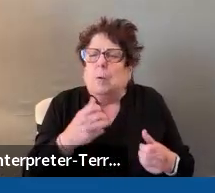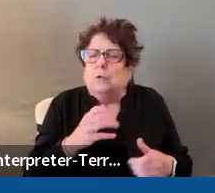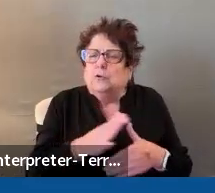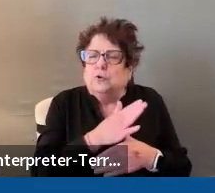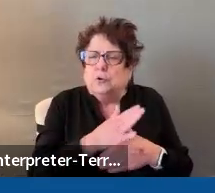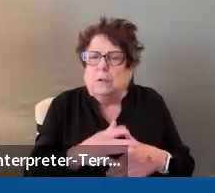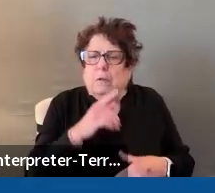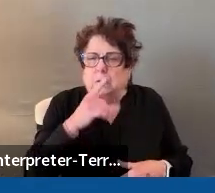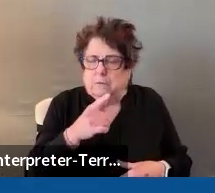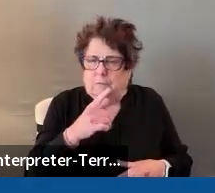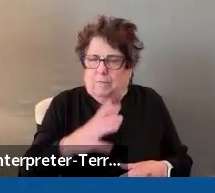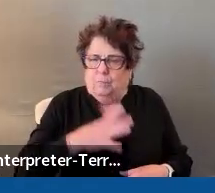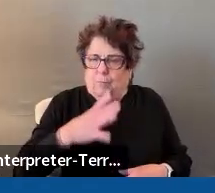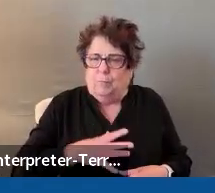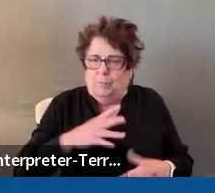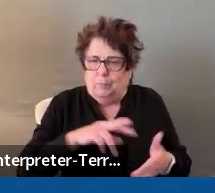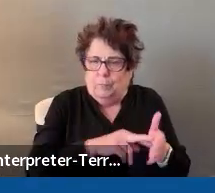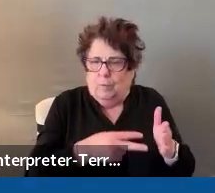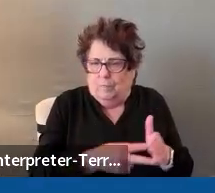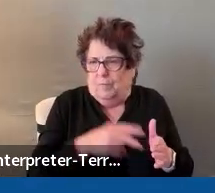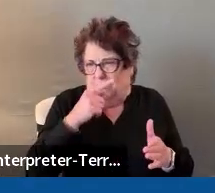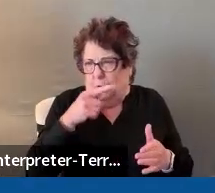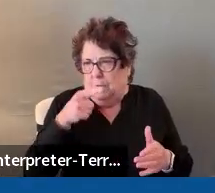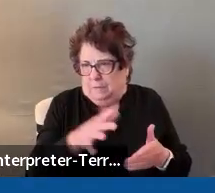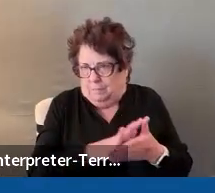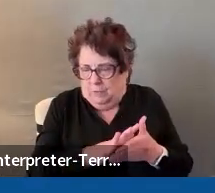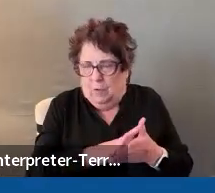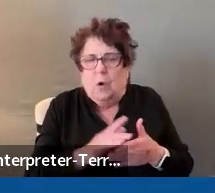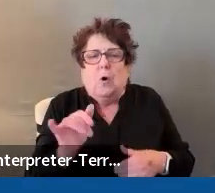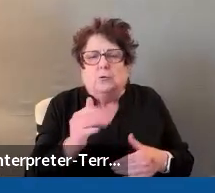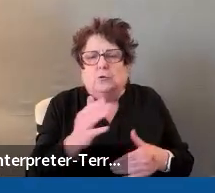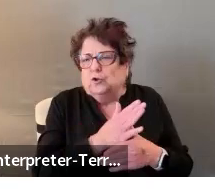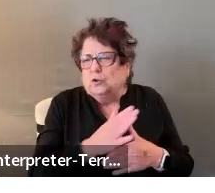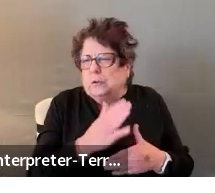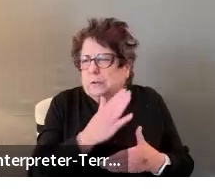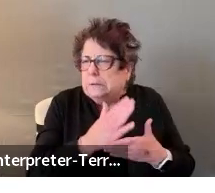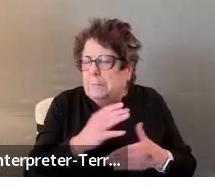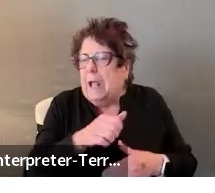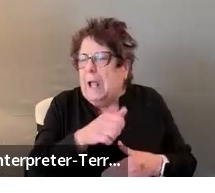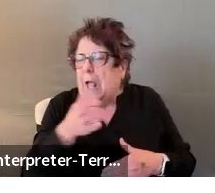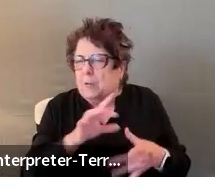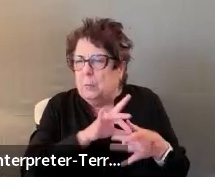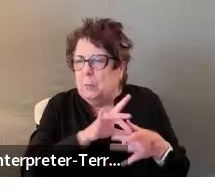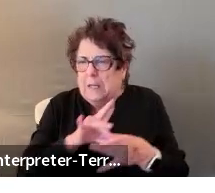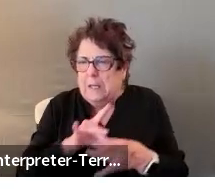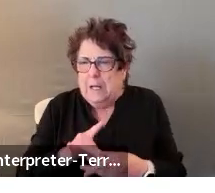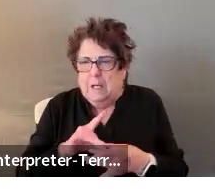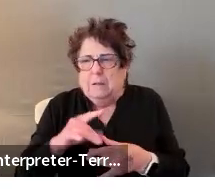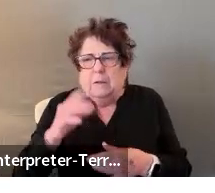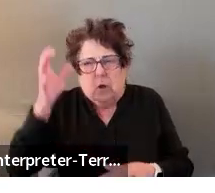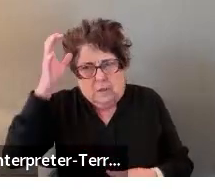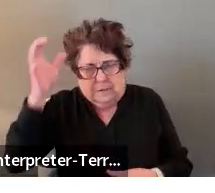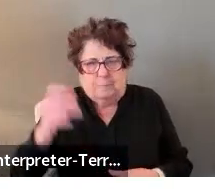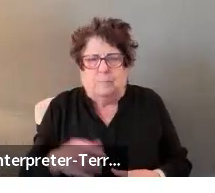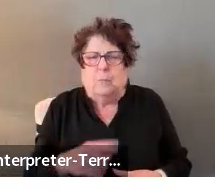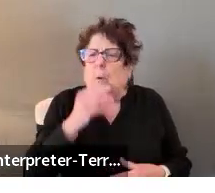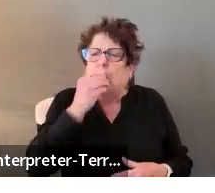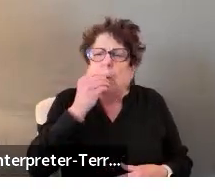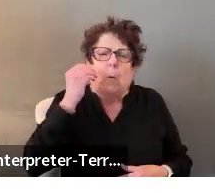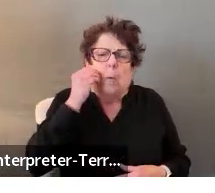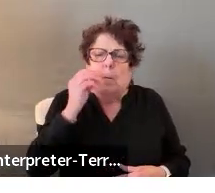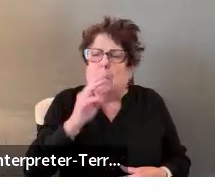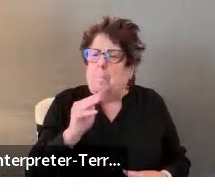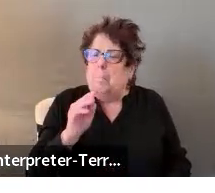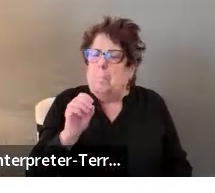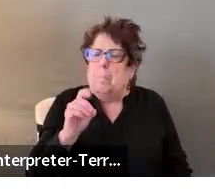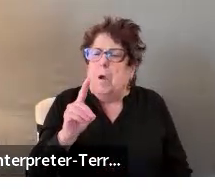of this video, as well as share some other related concepts. So what is home modification? Home